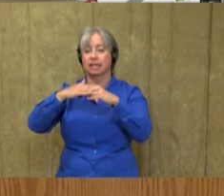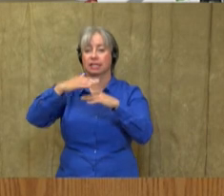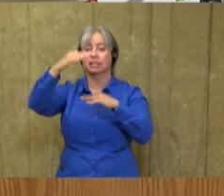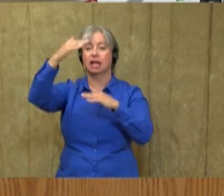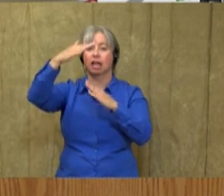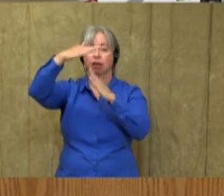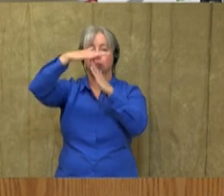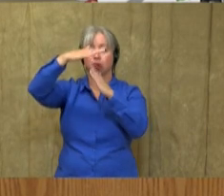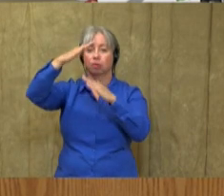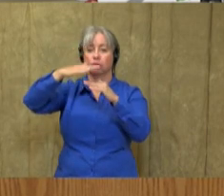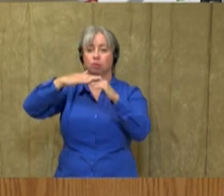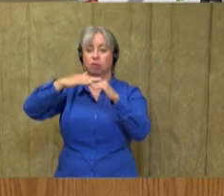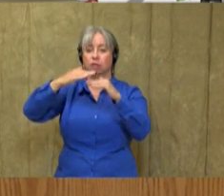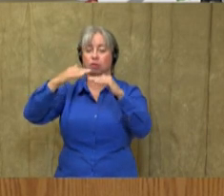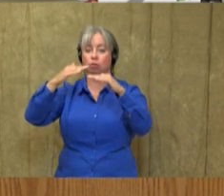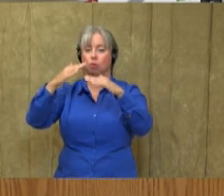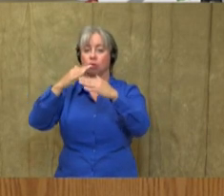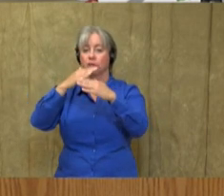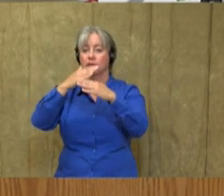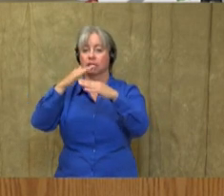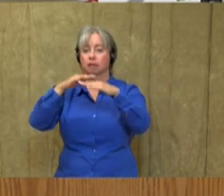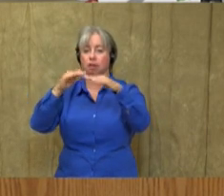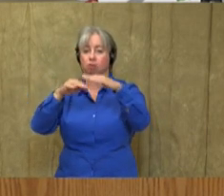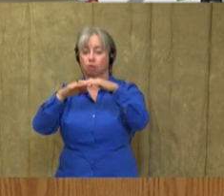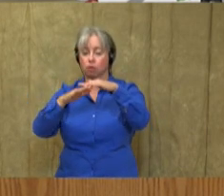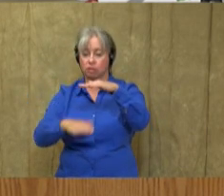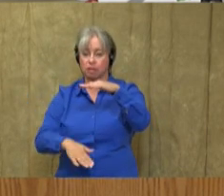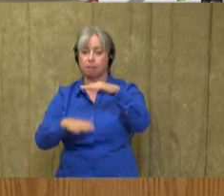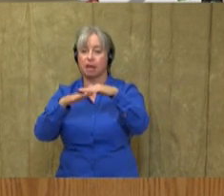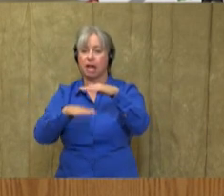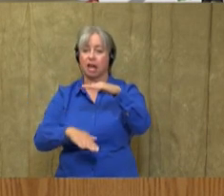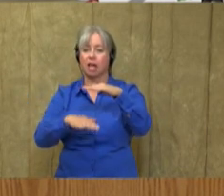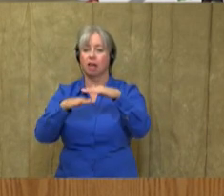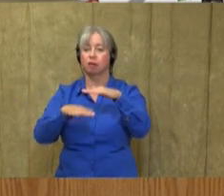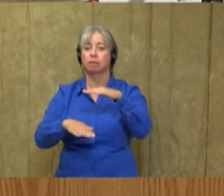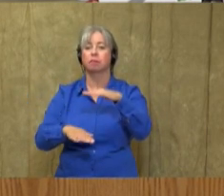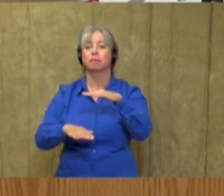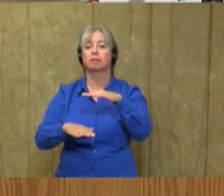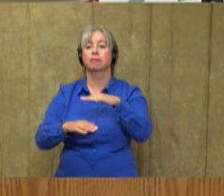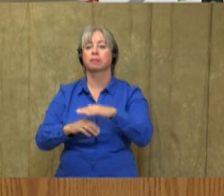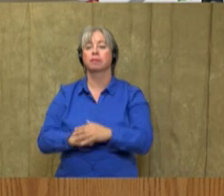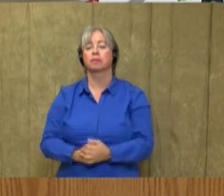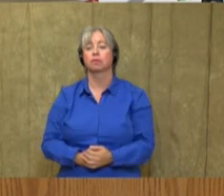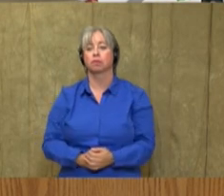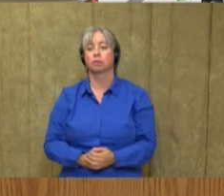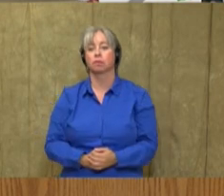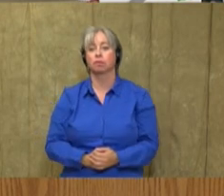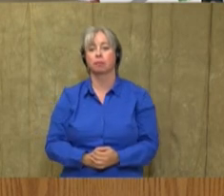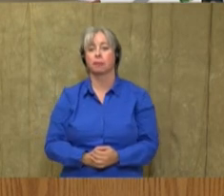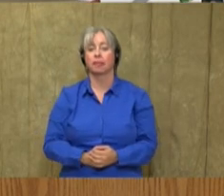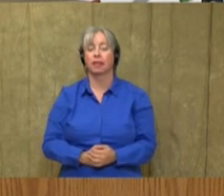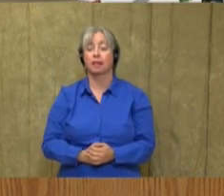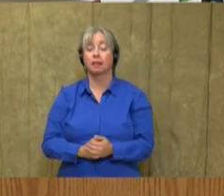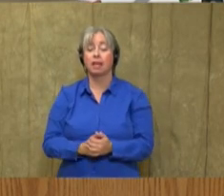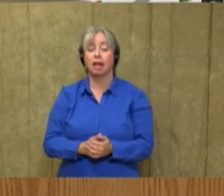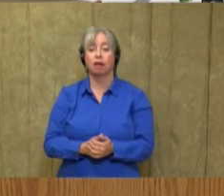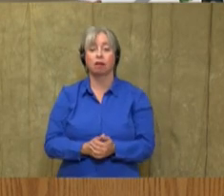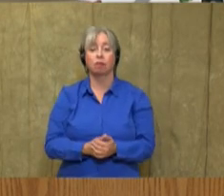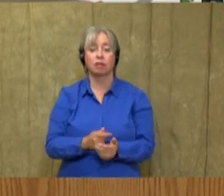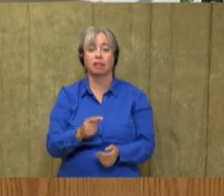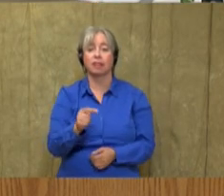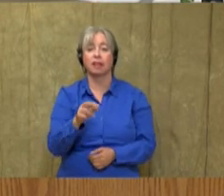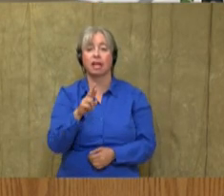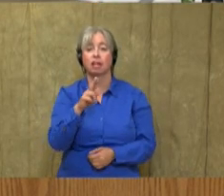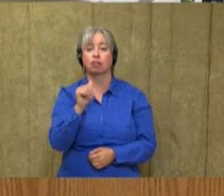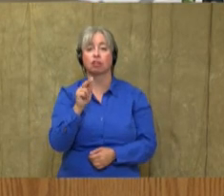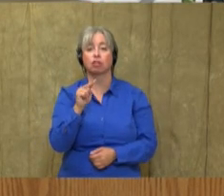that crest, or from the resting point to the bottom of the trough. Now, in a transverse wave, that